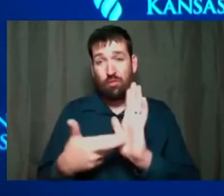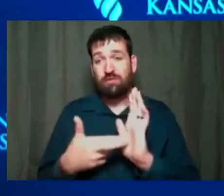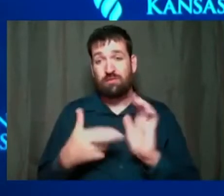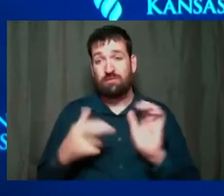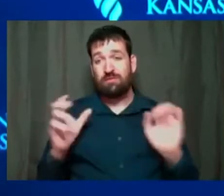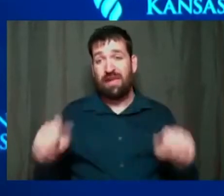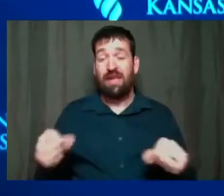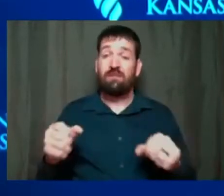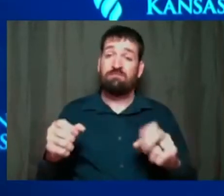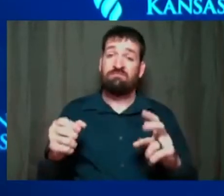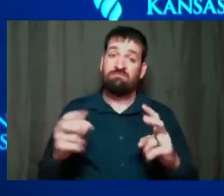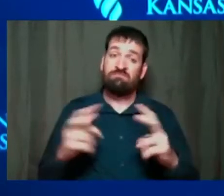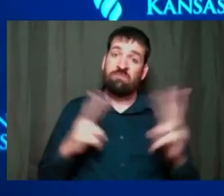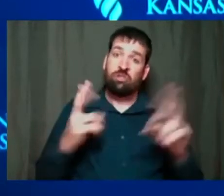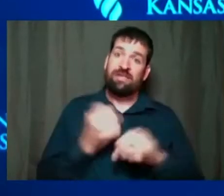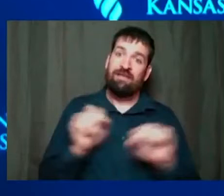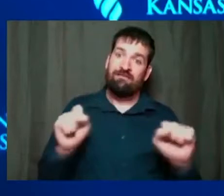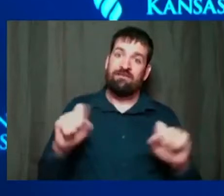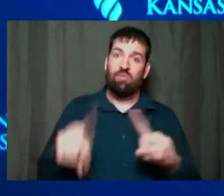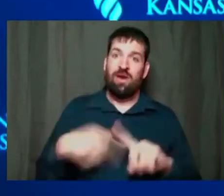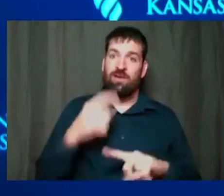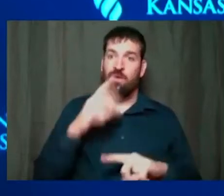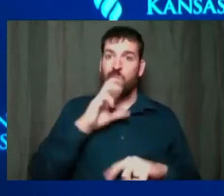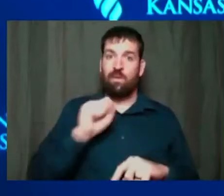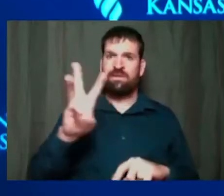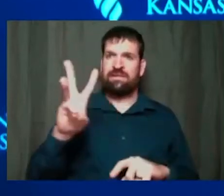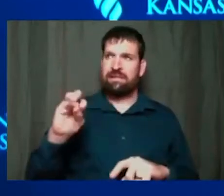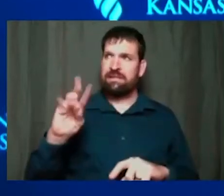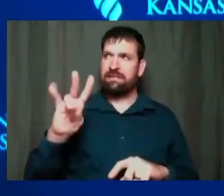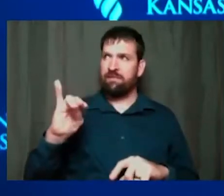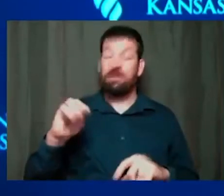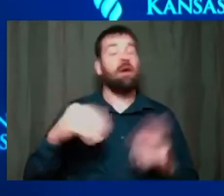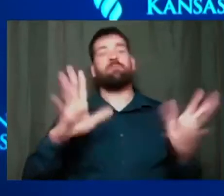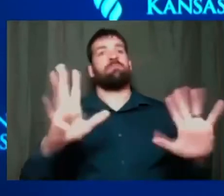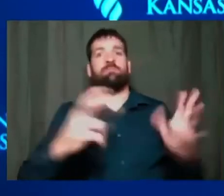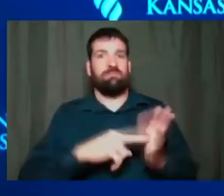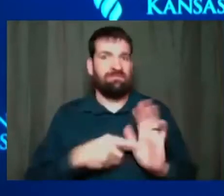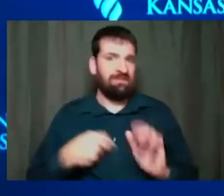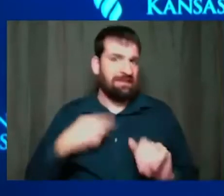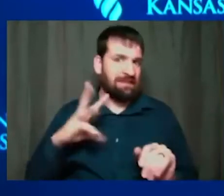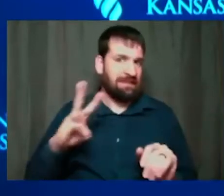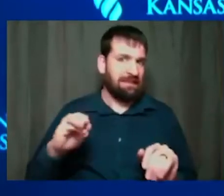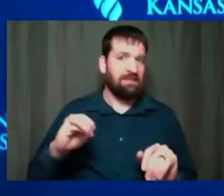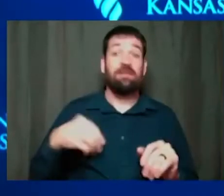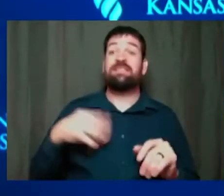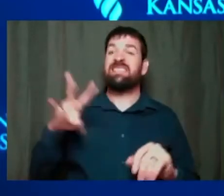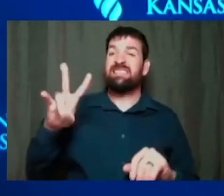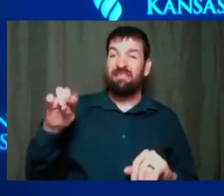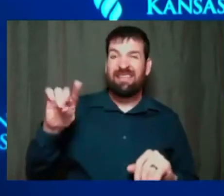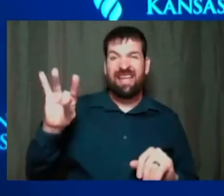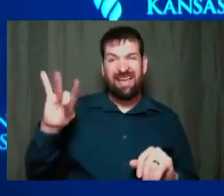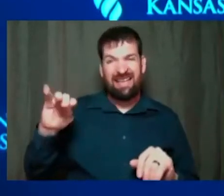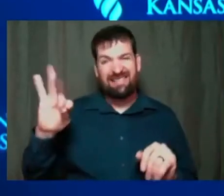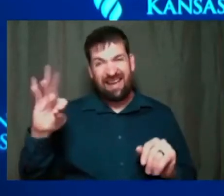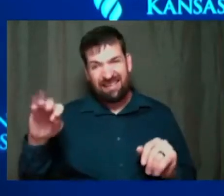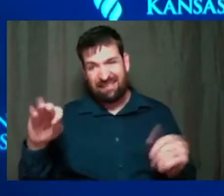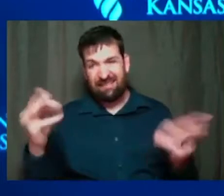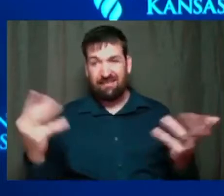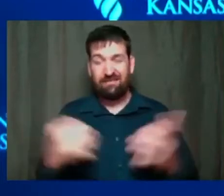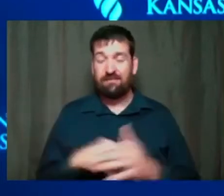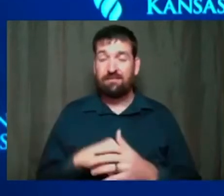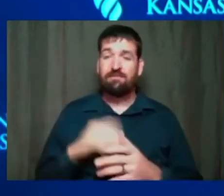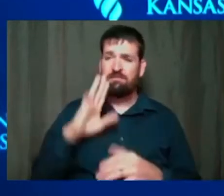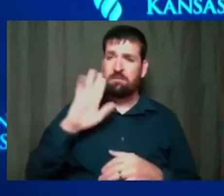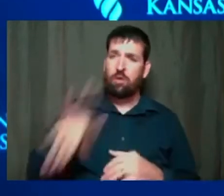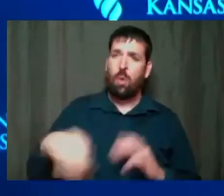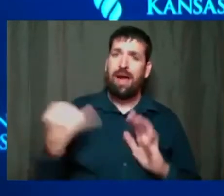even when you're in your 60s, 70s. Oh, wait, I'm in my 60s, 70s, and 80s, and 90s. And I think that we know that isolation is so bad